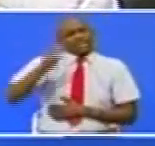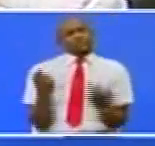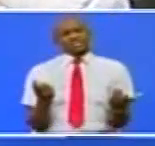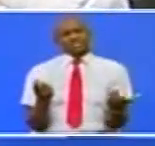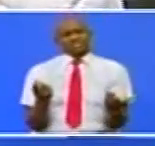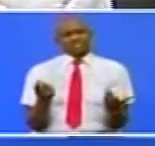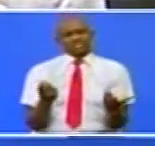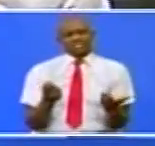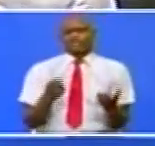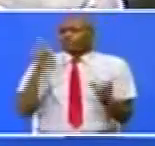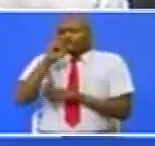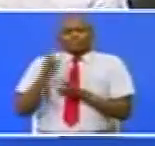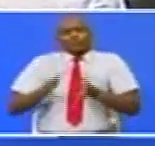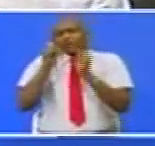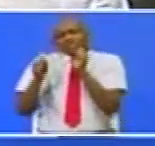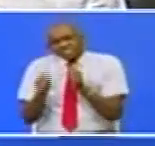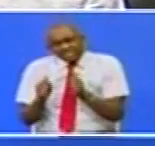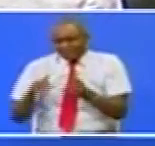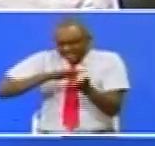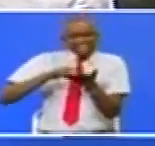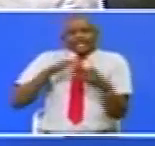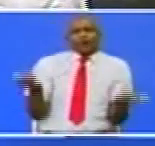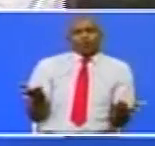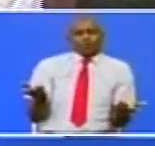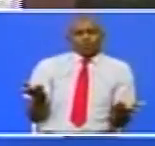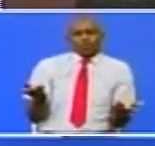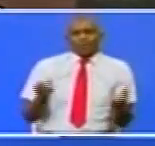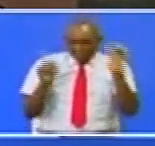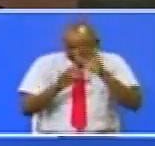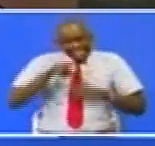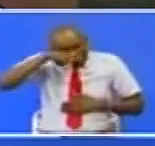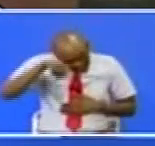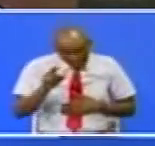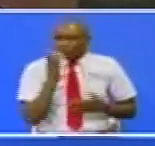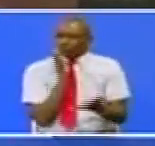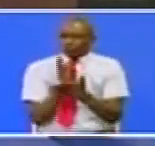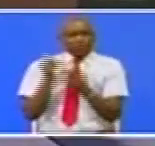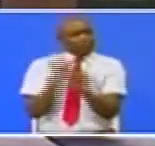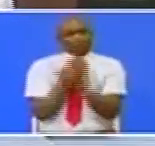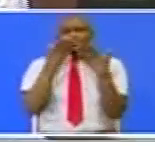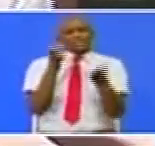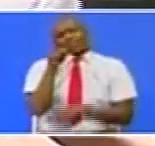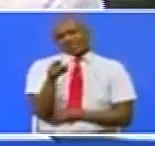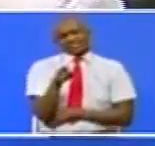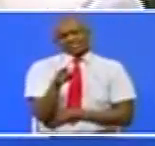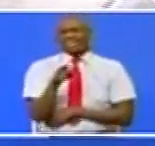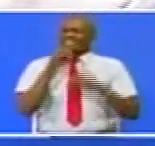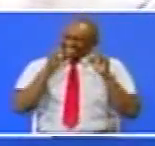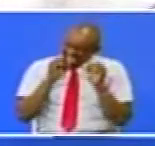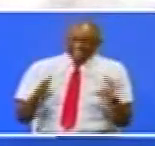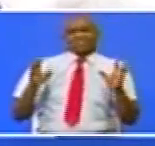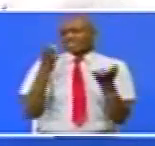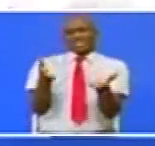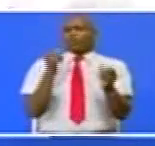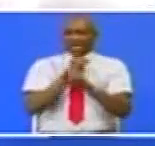5,000. What was the criteria? What was the basis? The minister is completely unable to answer. So there's nothing that they are doing